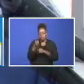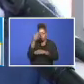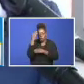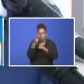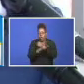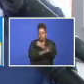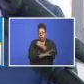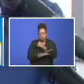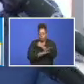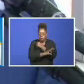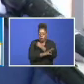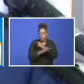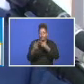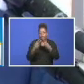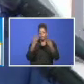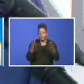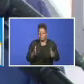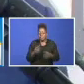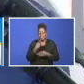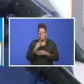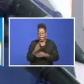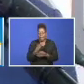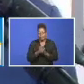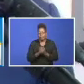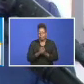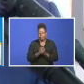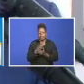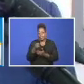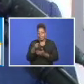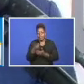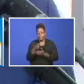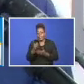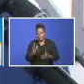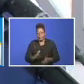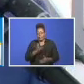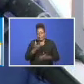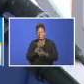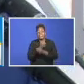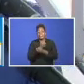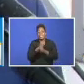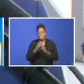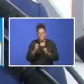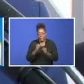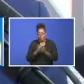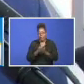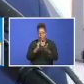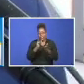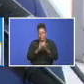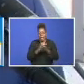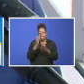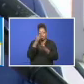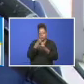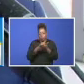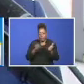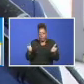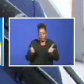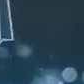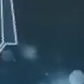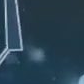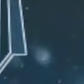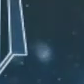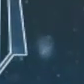feel safe. And because they feel safe because of the health protocols that we have, that is what is encouraging them to travel to the